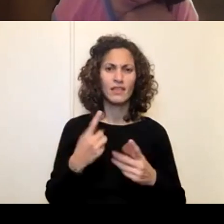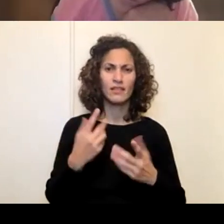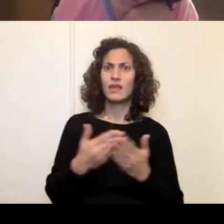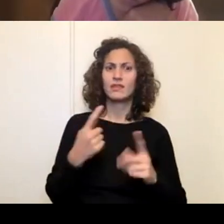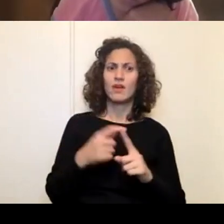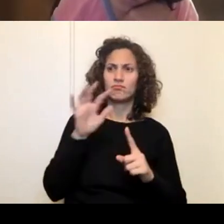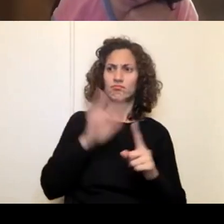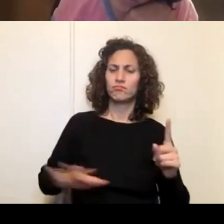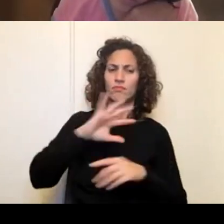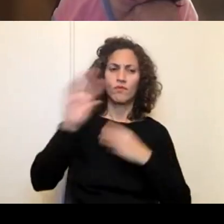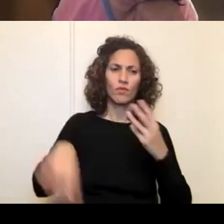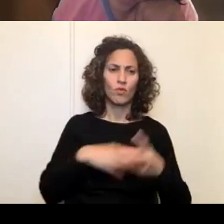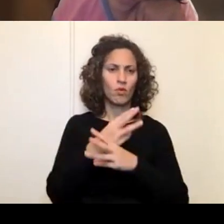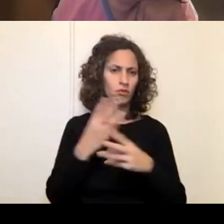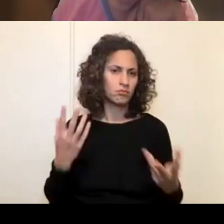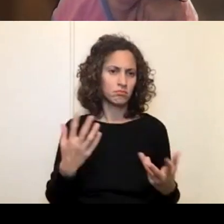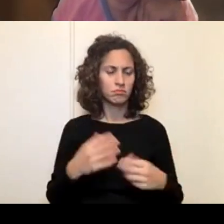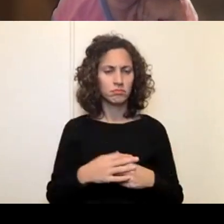matter of fact, because